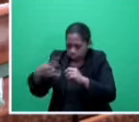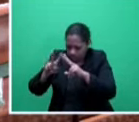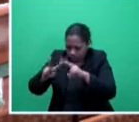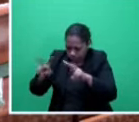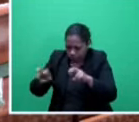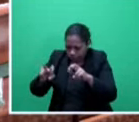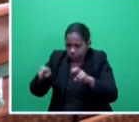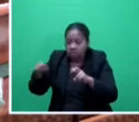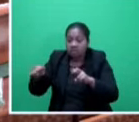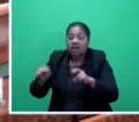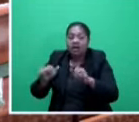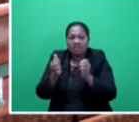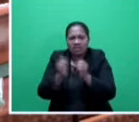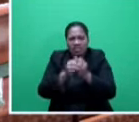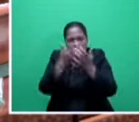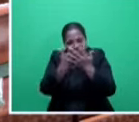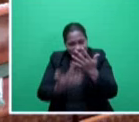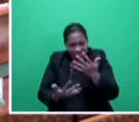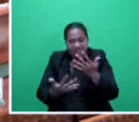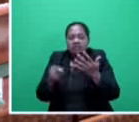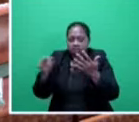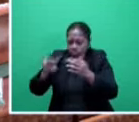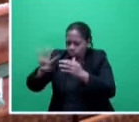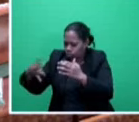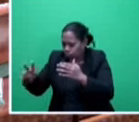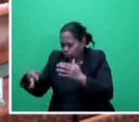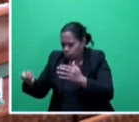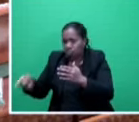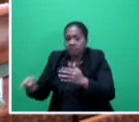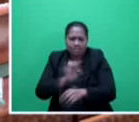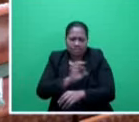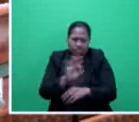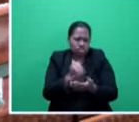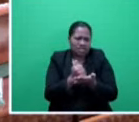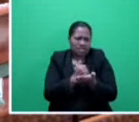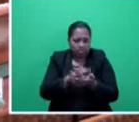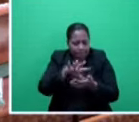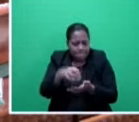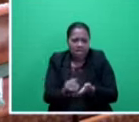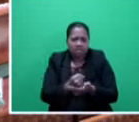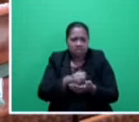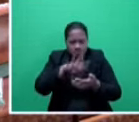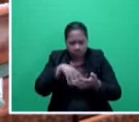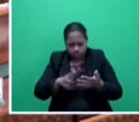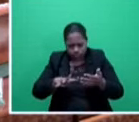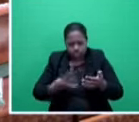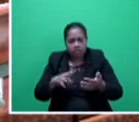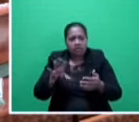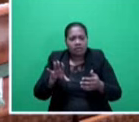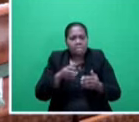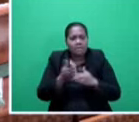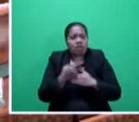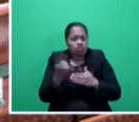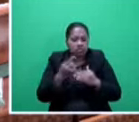process and is not the action that must be scrutinized by the Speaker